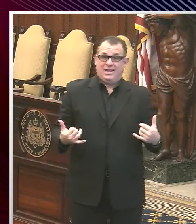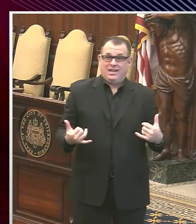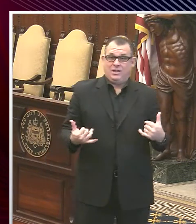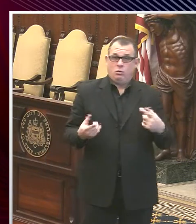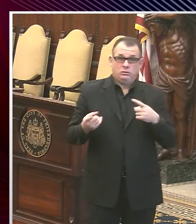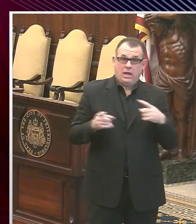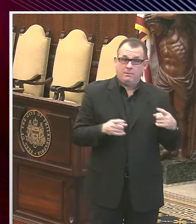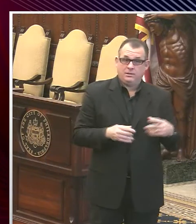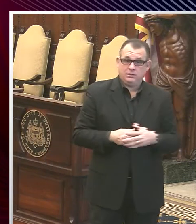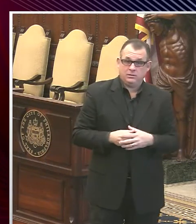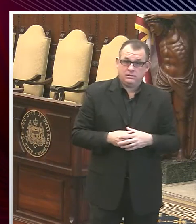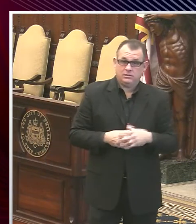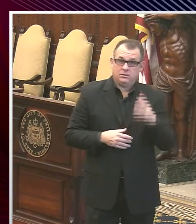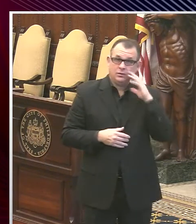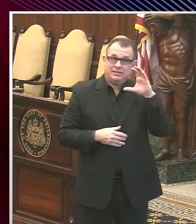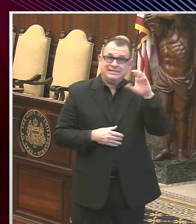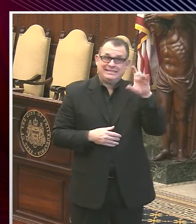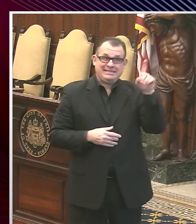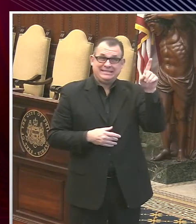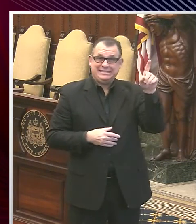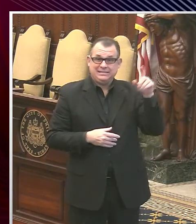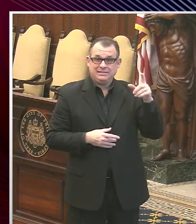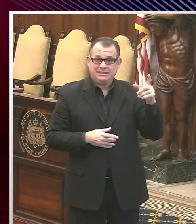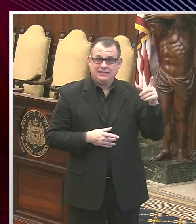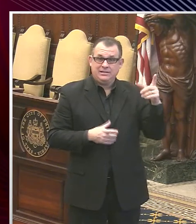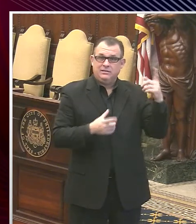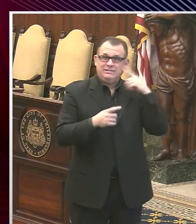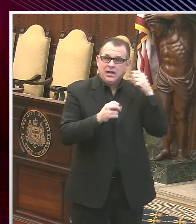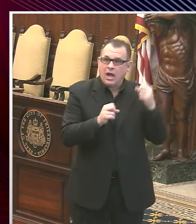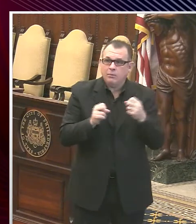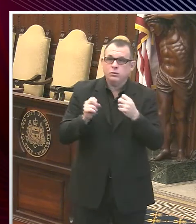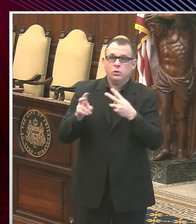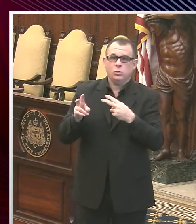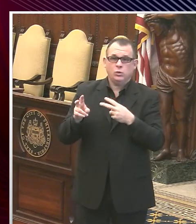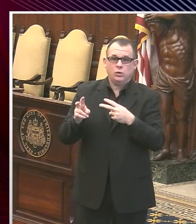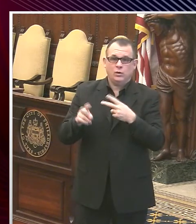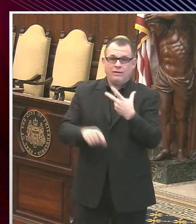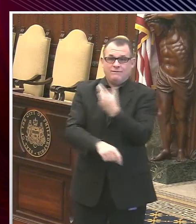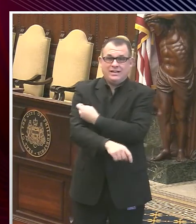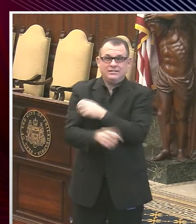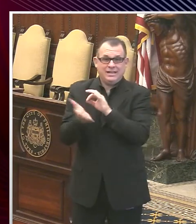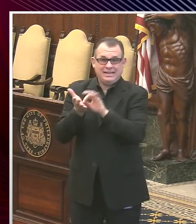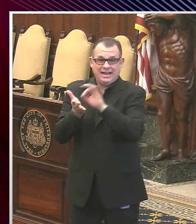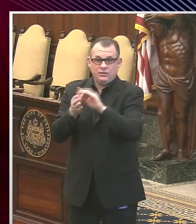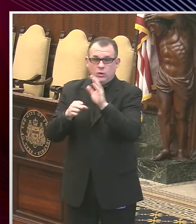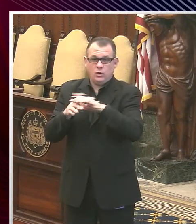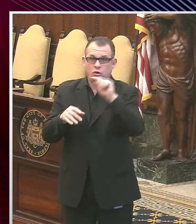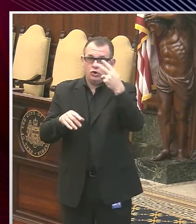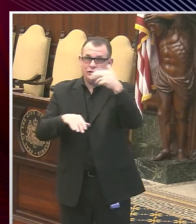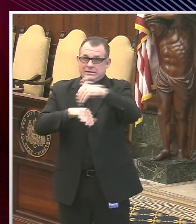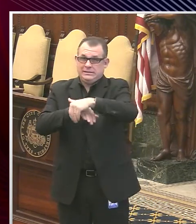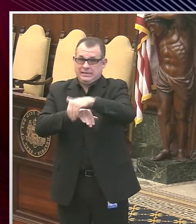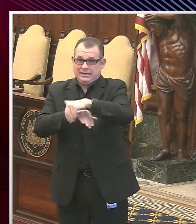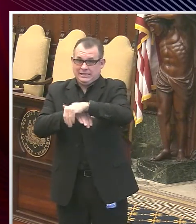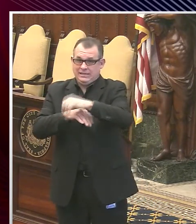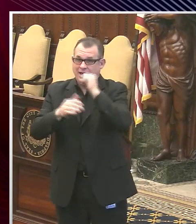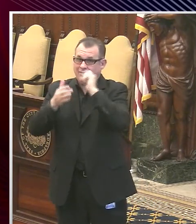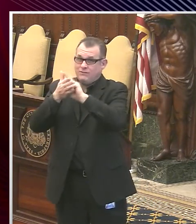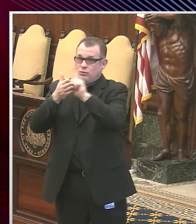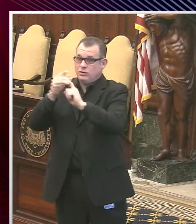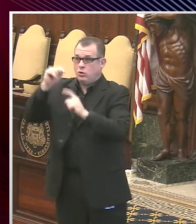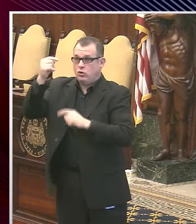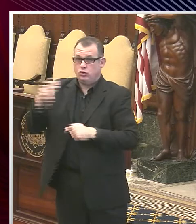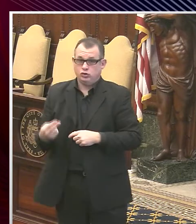what happens is the CDC uploads a vaccine count on Thursday night.